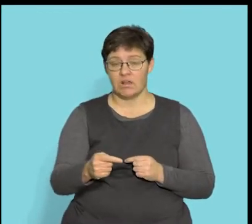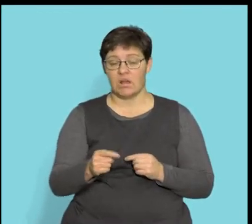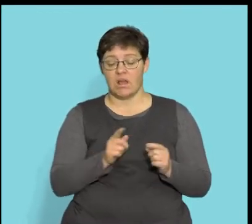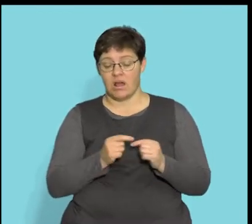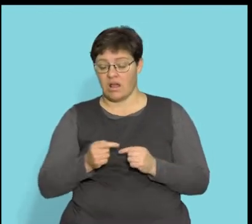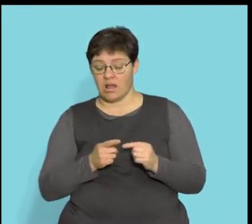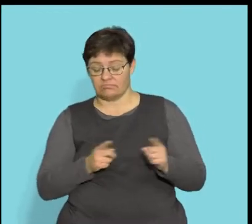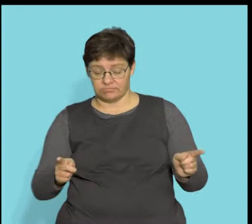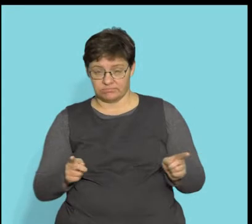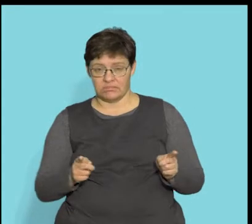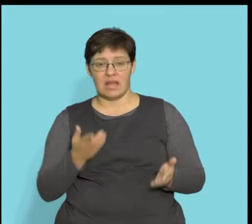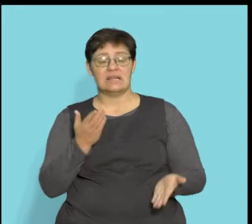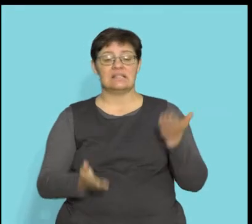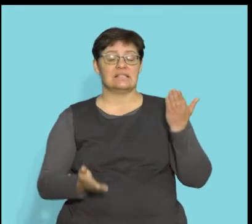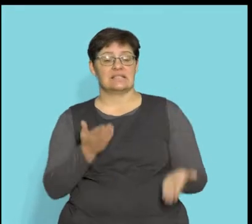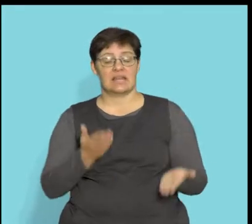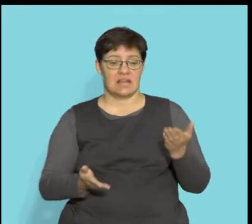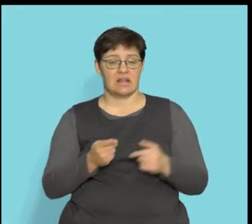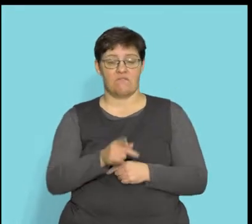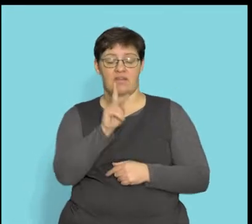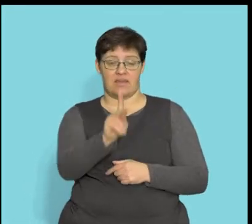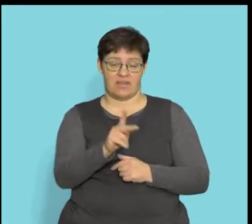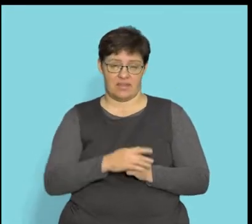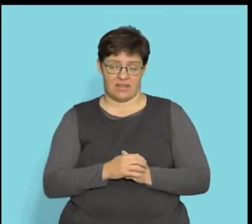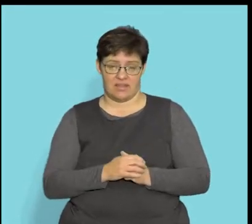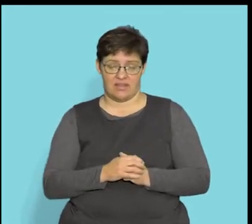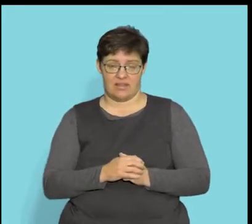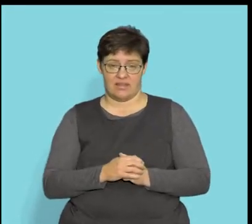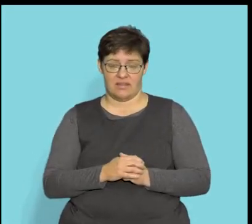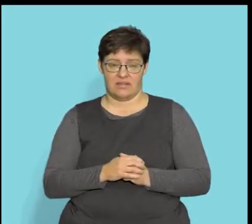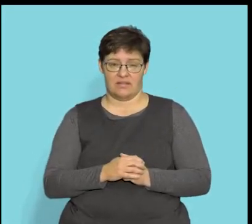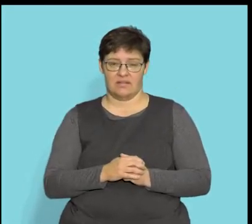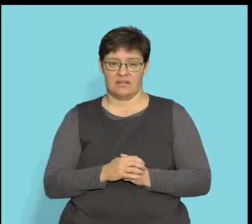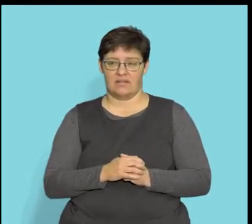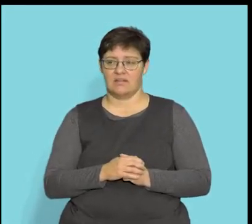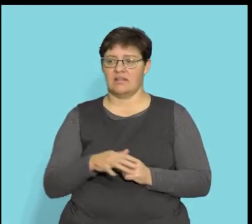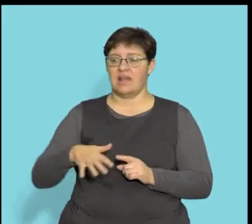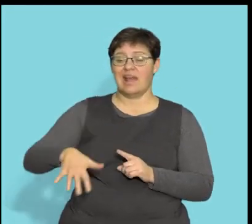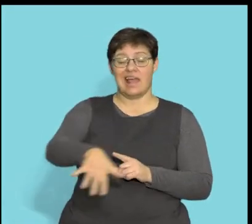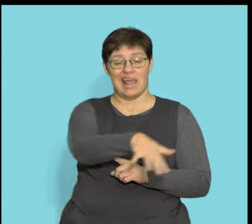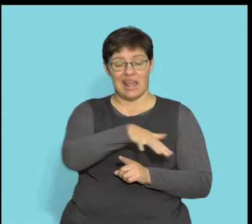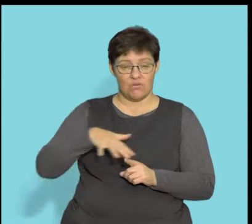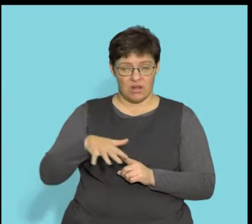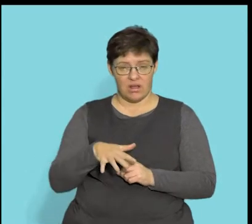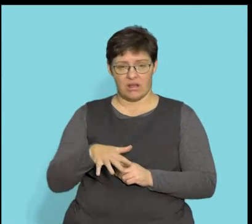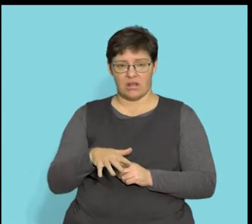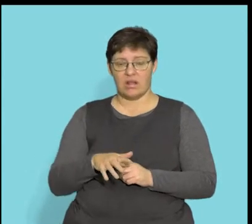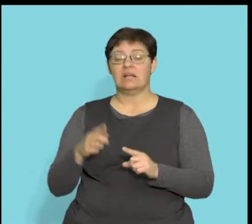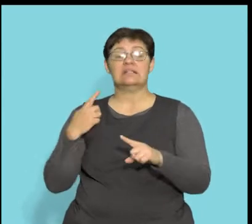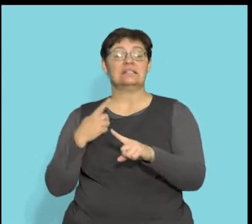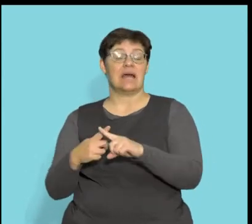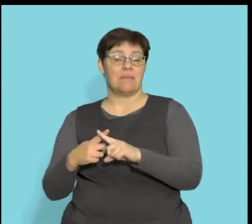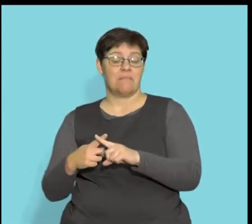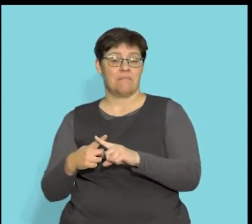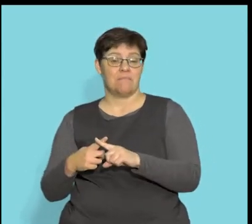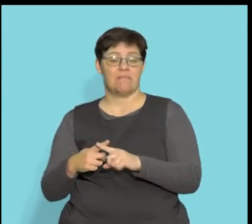breadth of a rectangle is multiplied by a scale factor of k, then the area of the rectangle